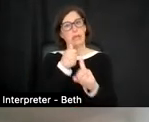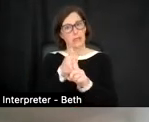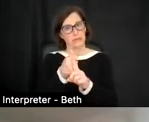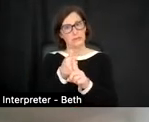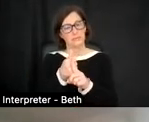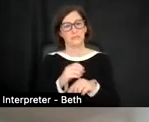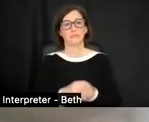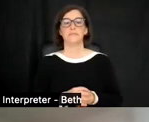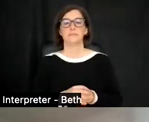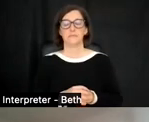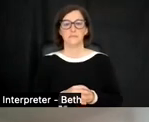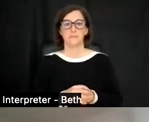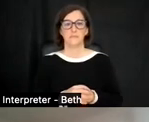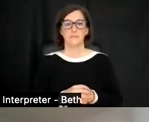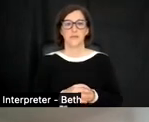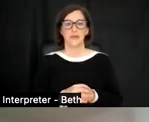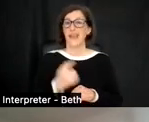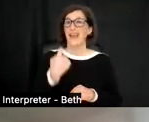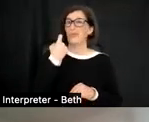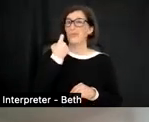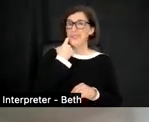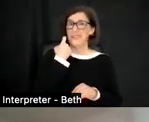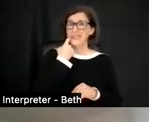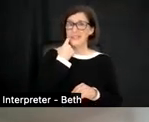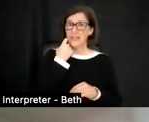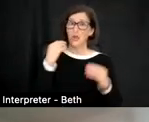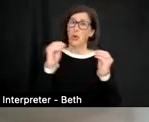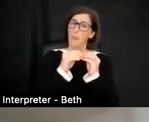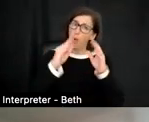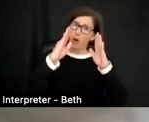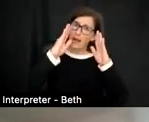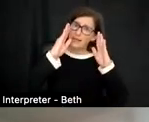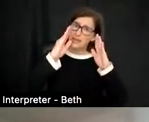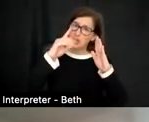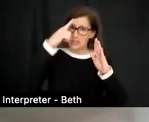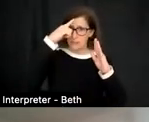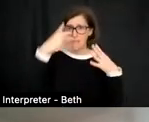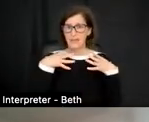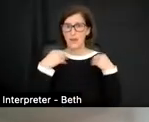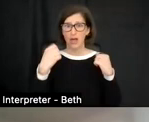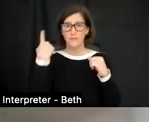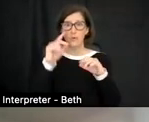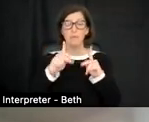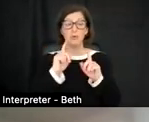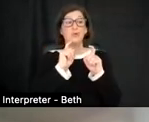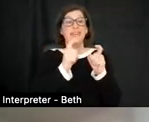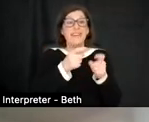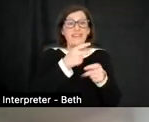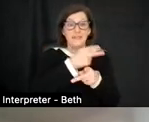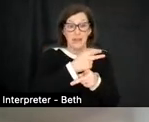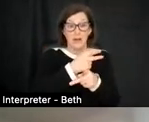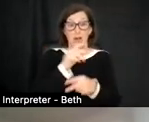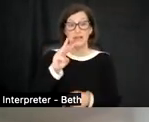And then there even recently has been more and more attention paid to mental health of caregivers. WHO put